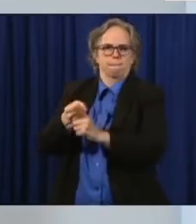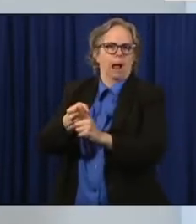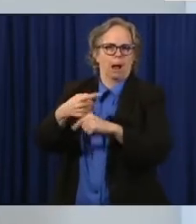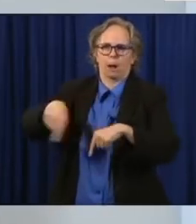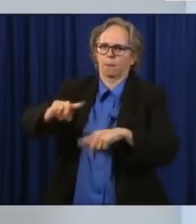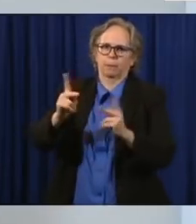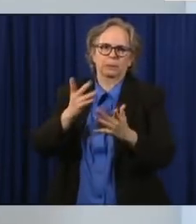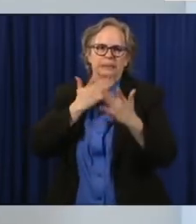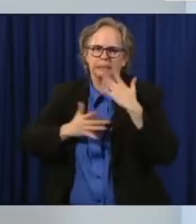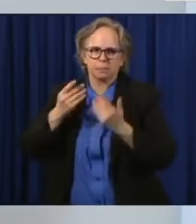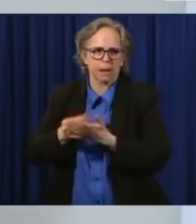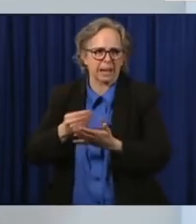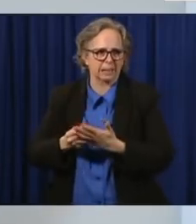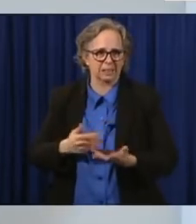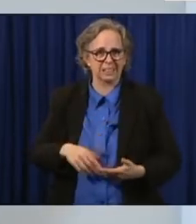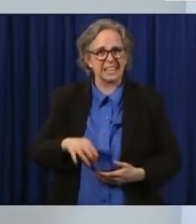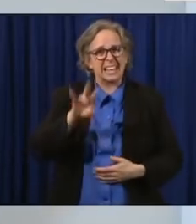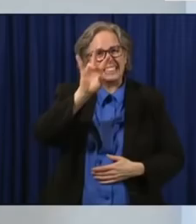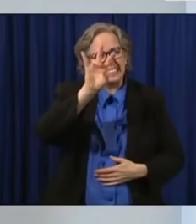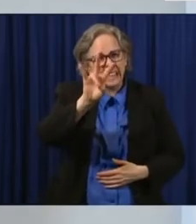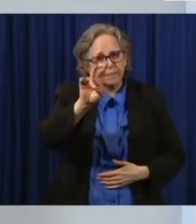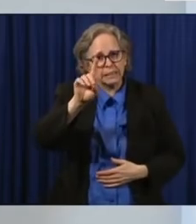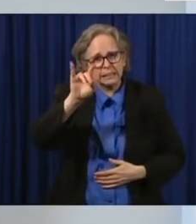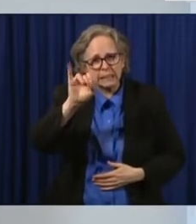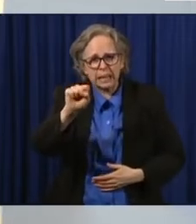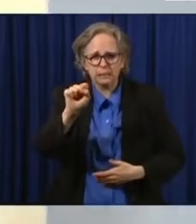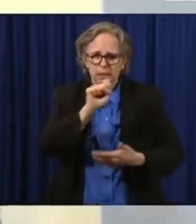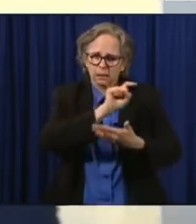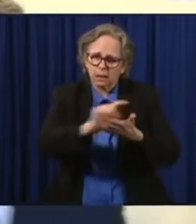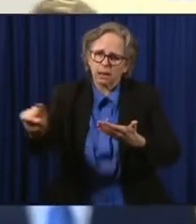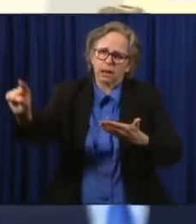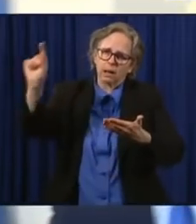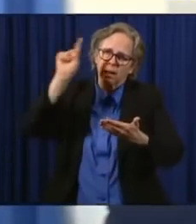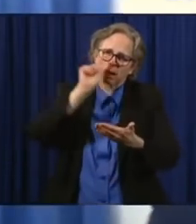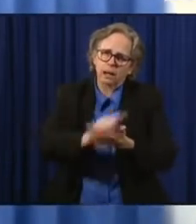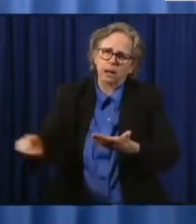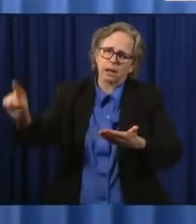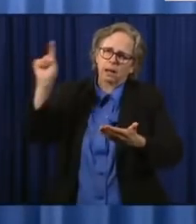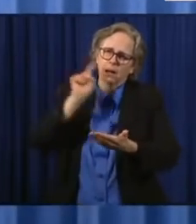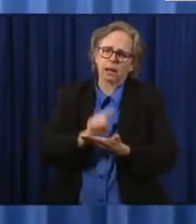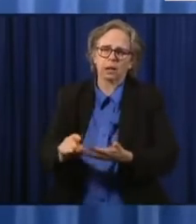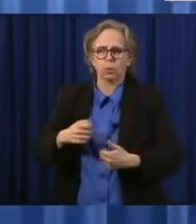to try to get them served. Thank you both very much.